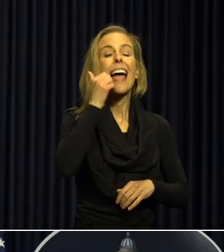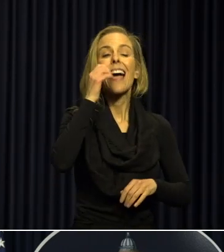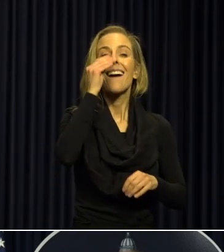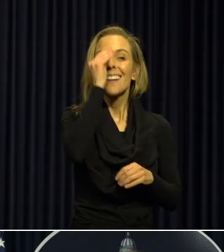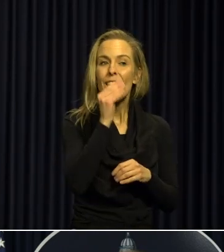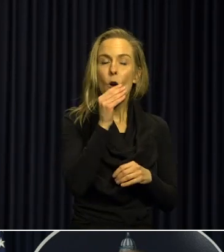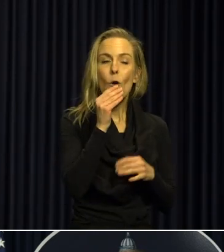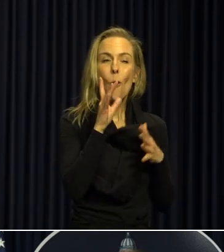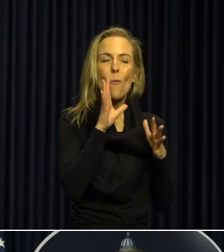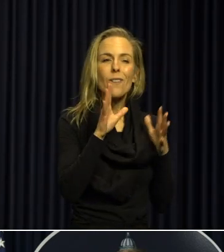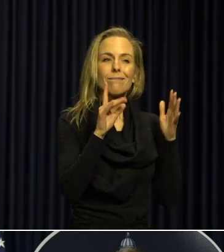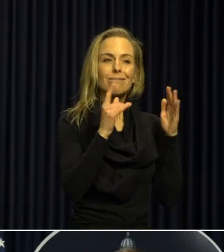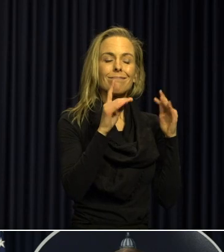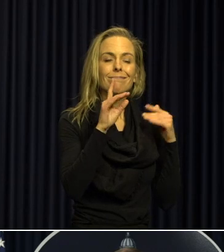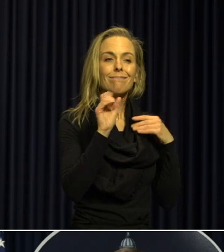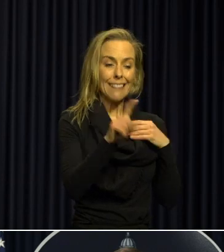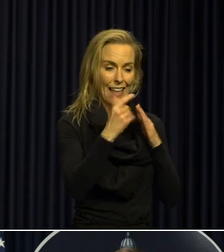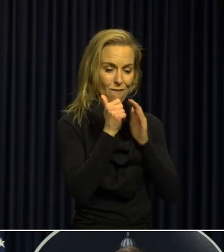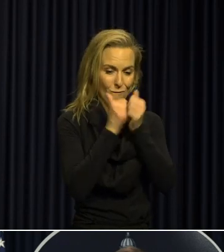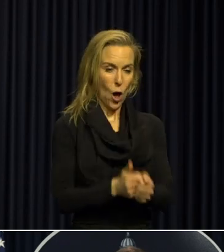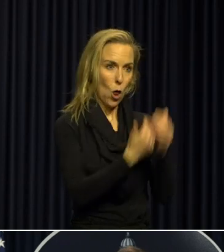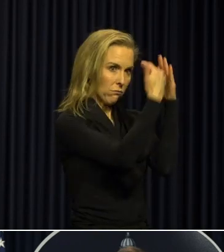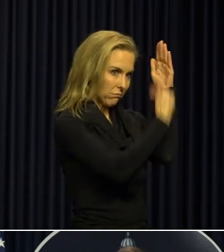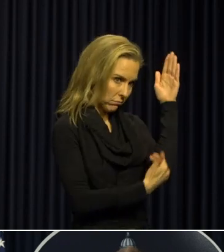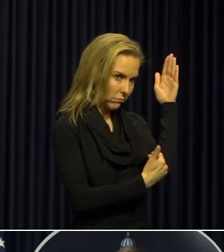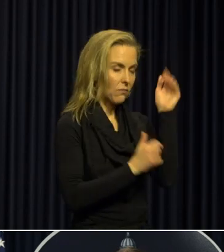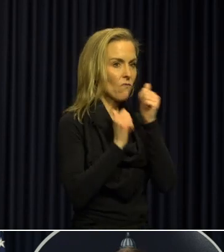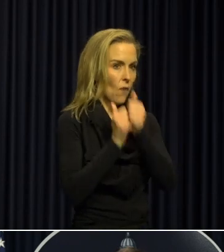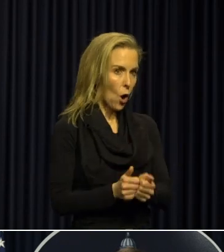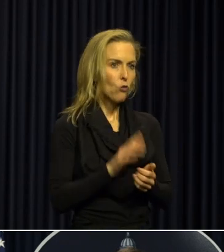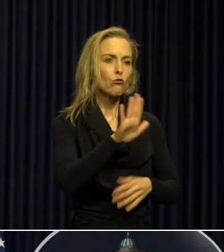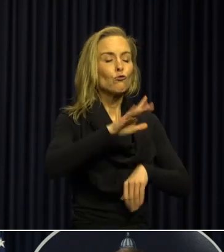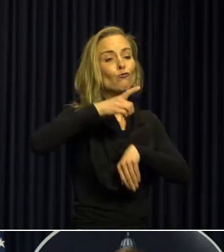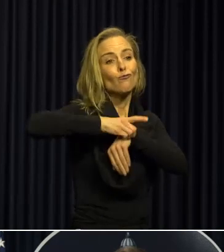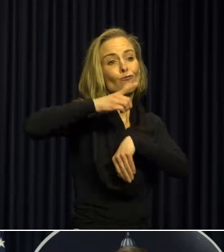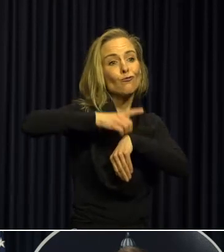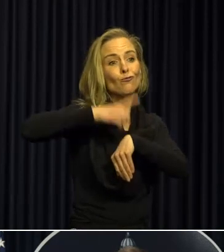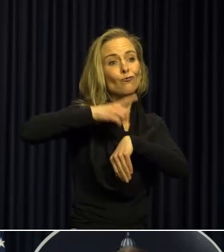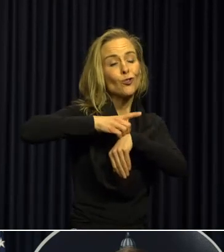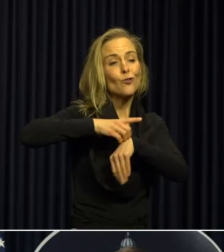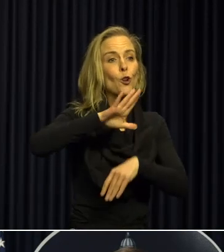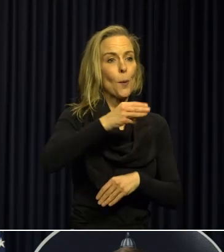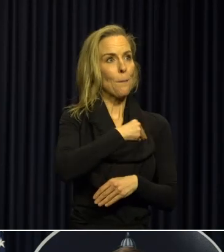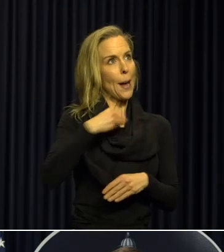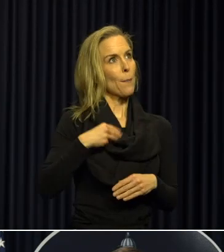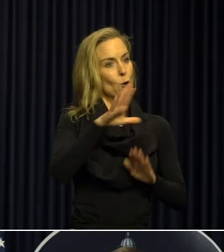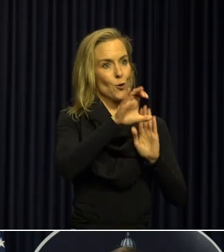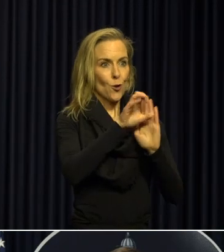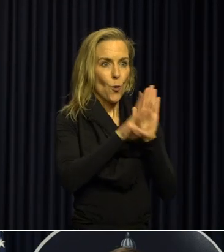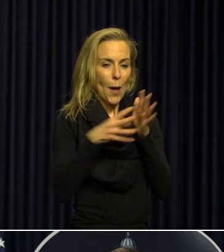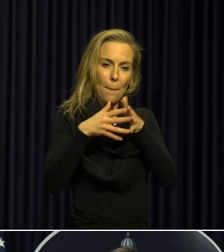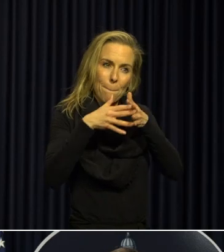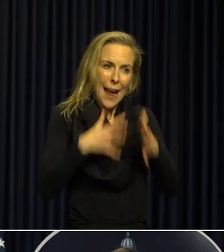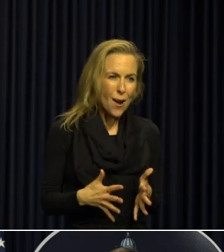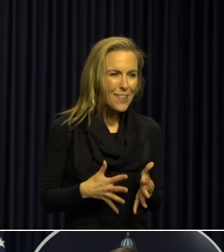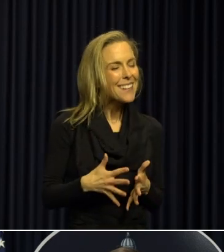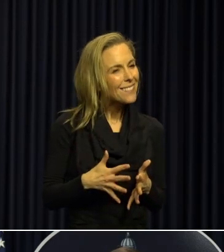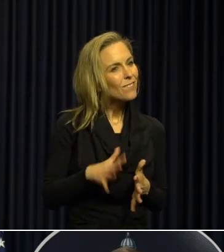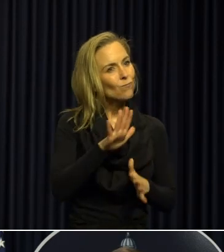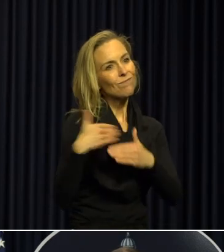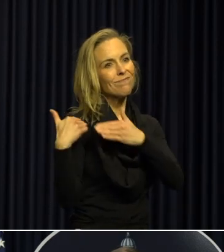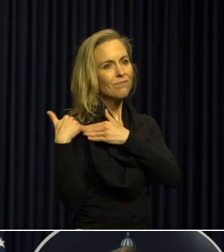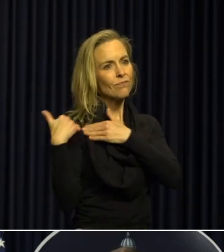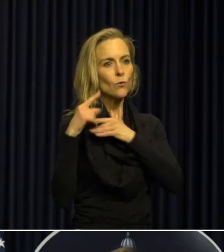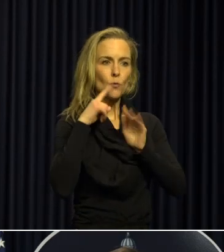day, following this guidance, doing your duty as a member of the Commonwealth and as a patriotic American, we want